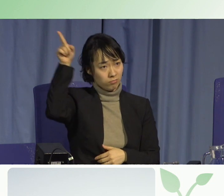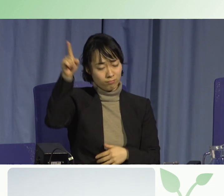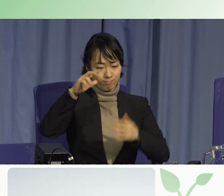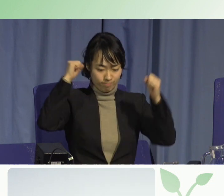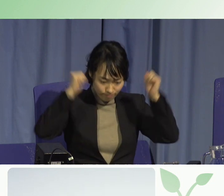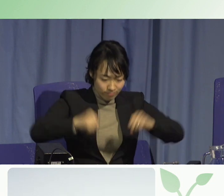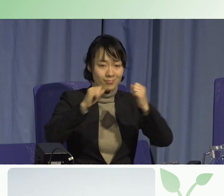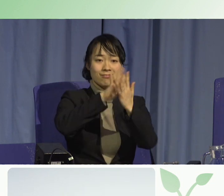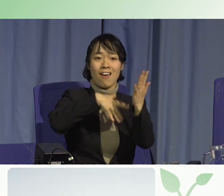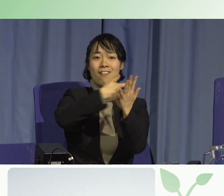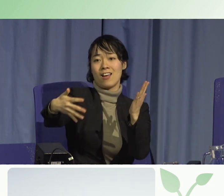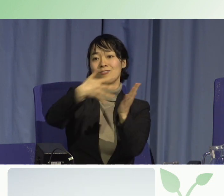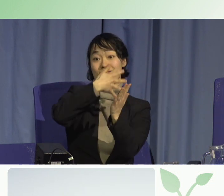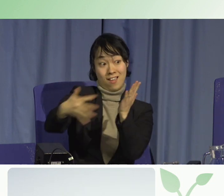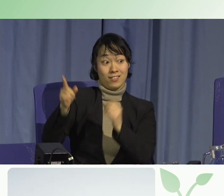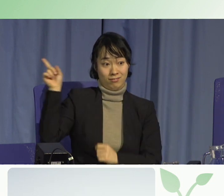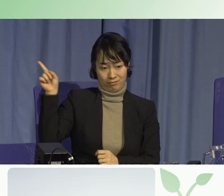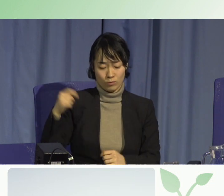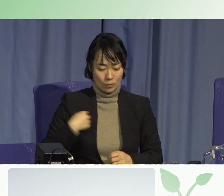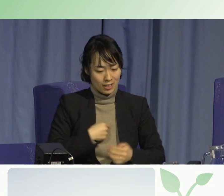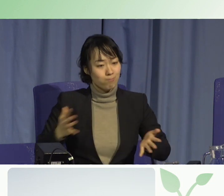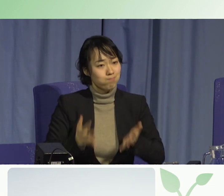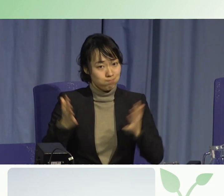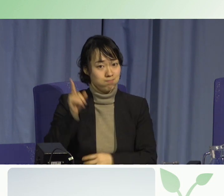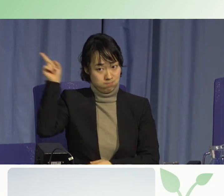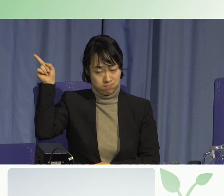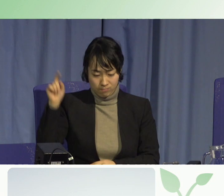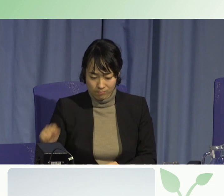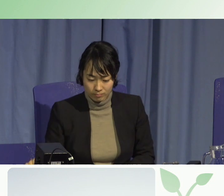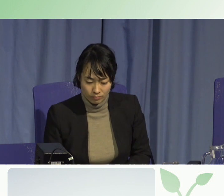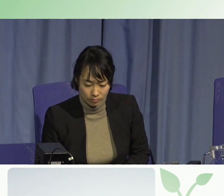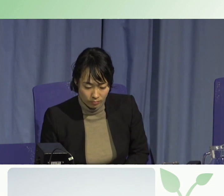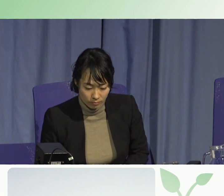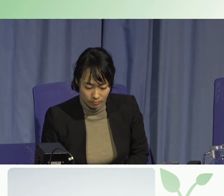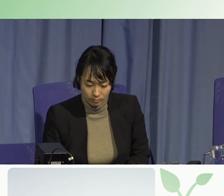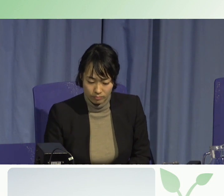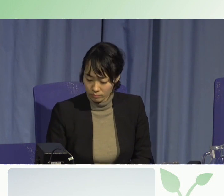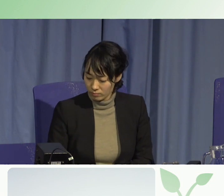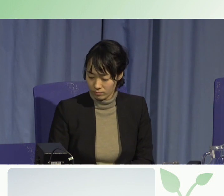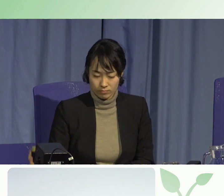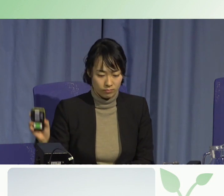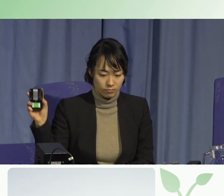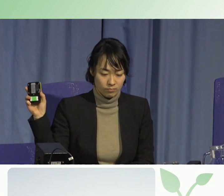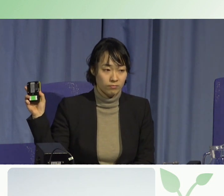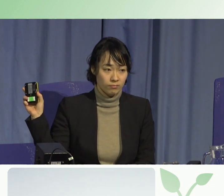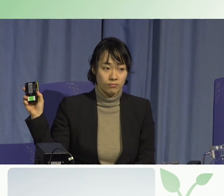language programs. That means the government needs to recognize sign language